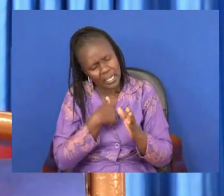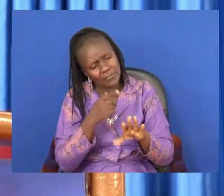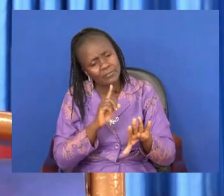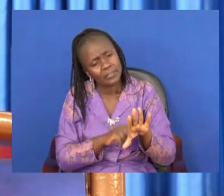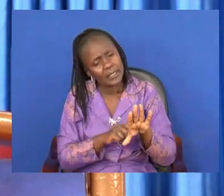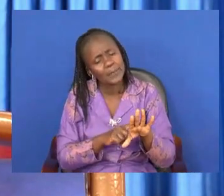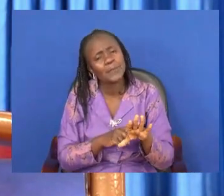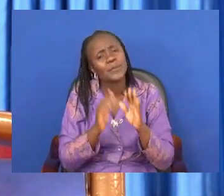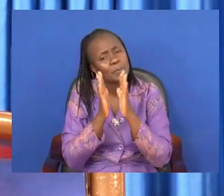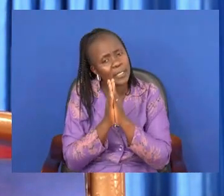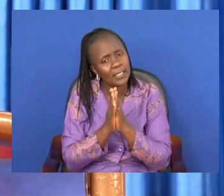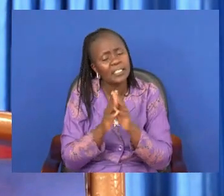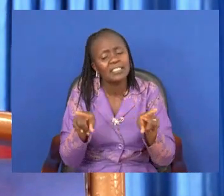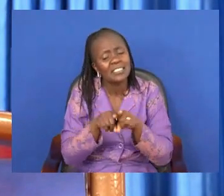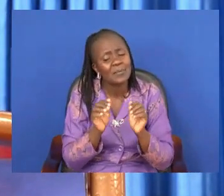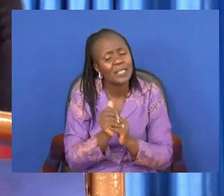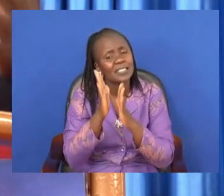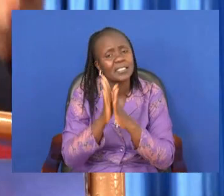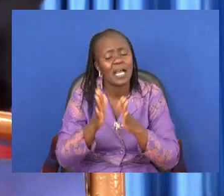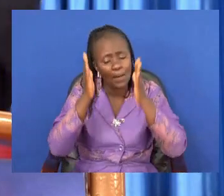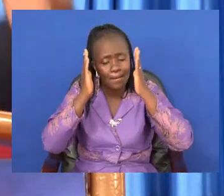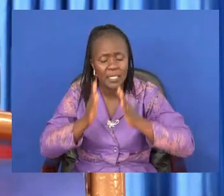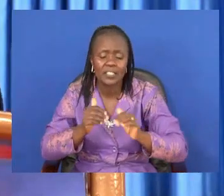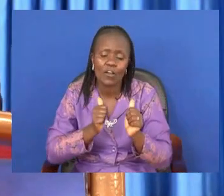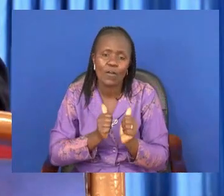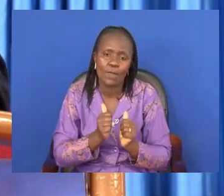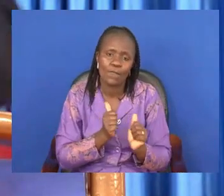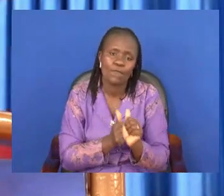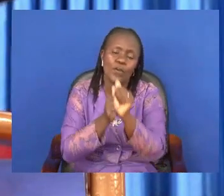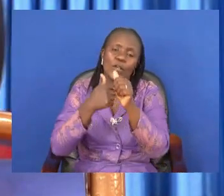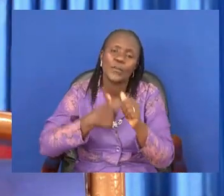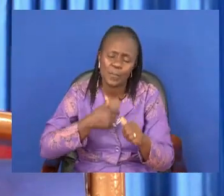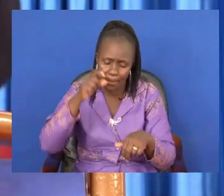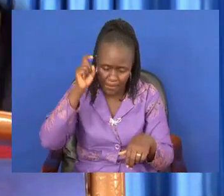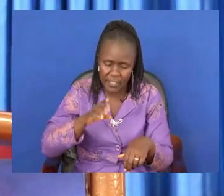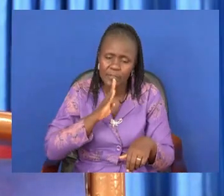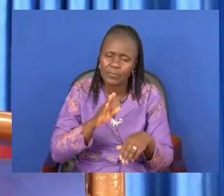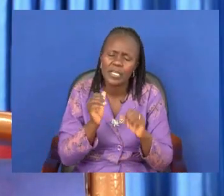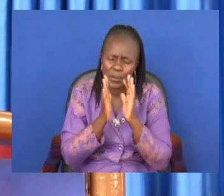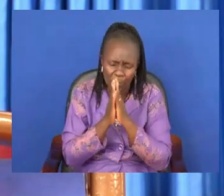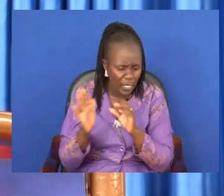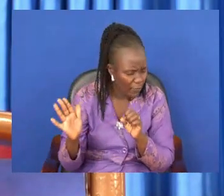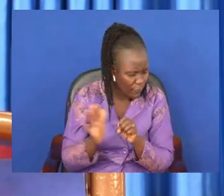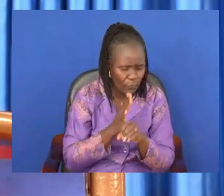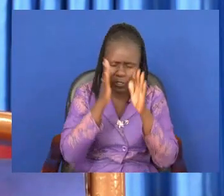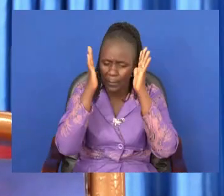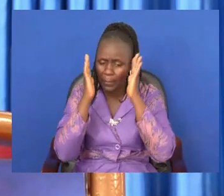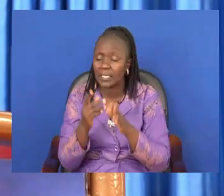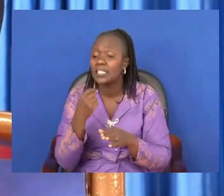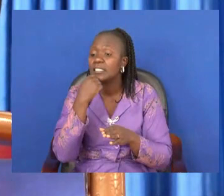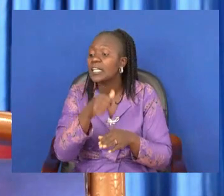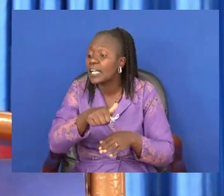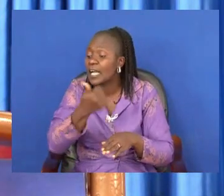prayers. As a leader, as somebody saying, follow me, you need to be a prayerful person. As a person telling